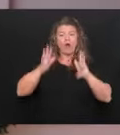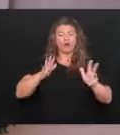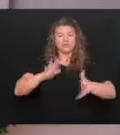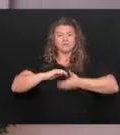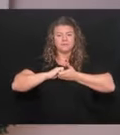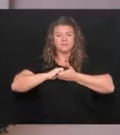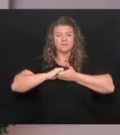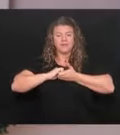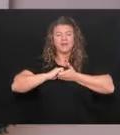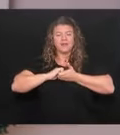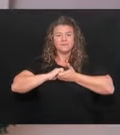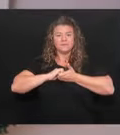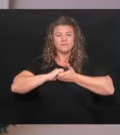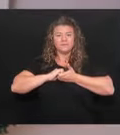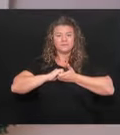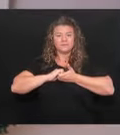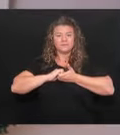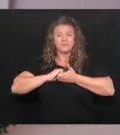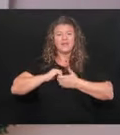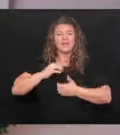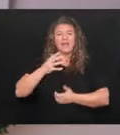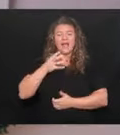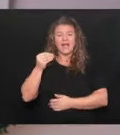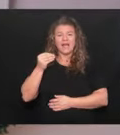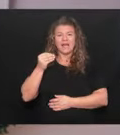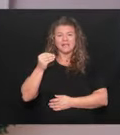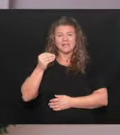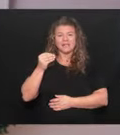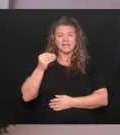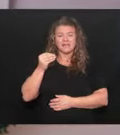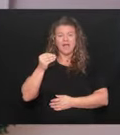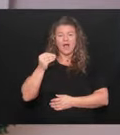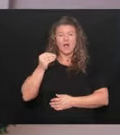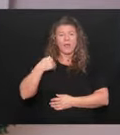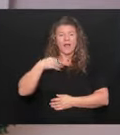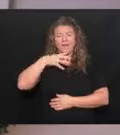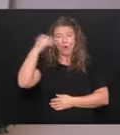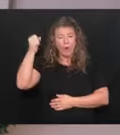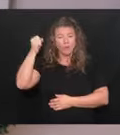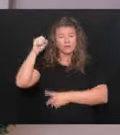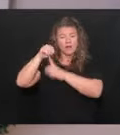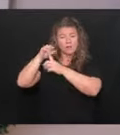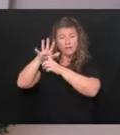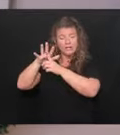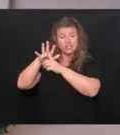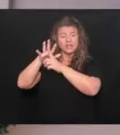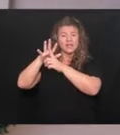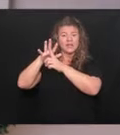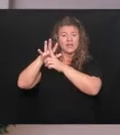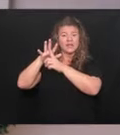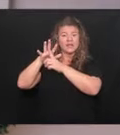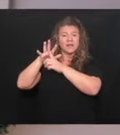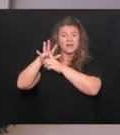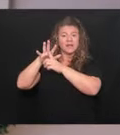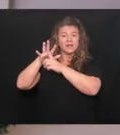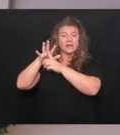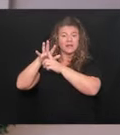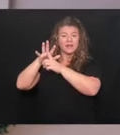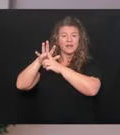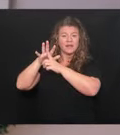do believe wholeheartedly that as our oldest population, most vulnerable population, is